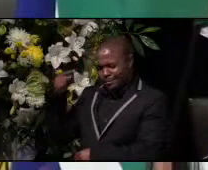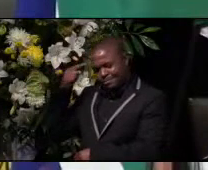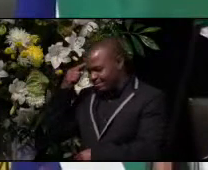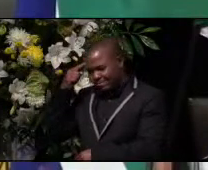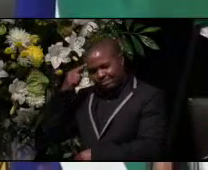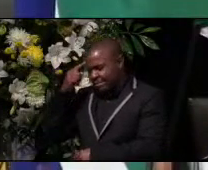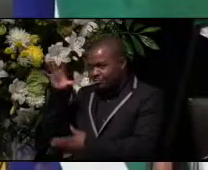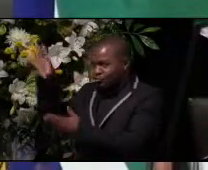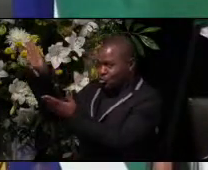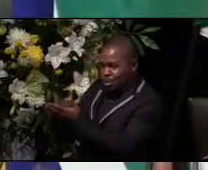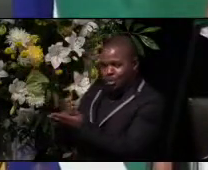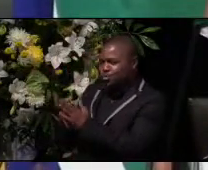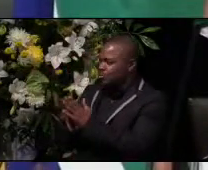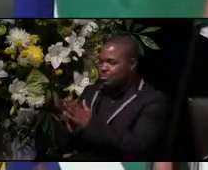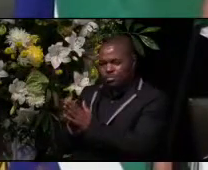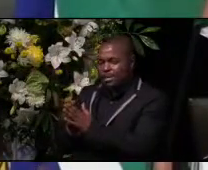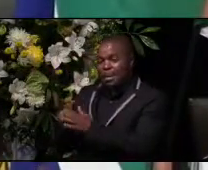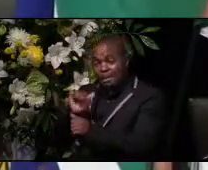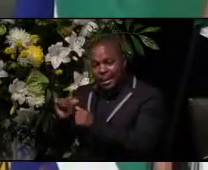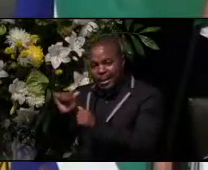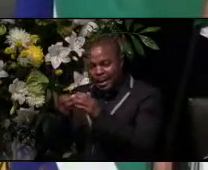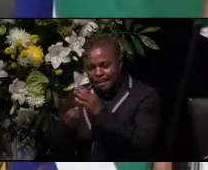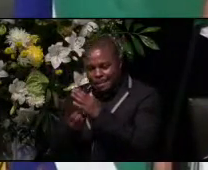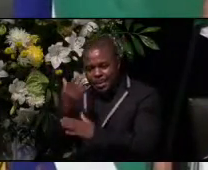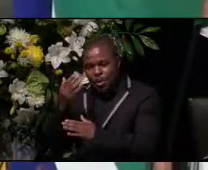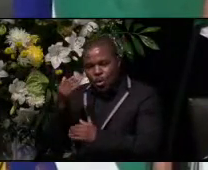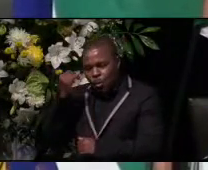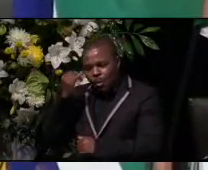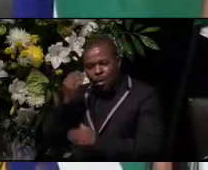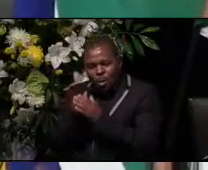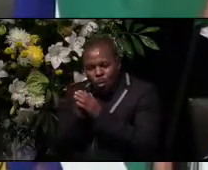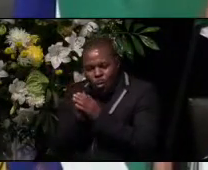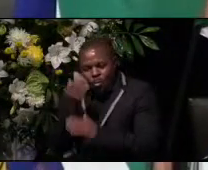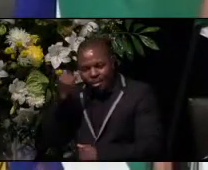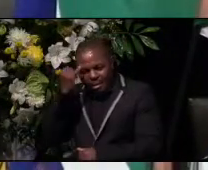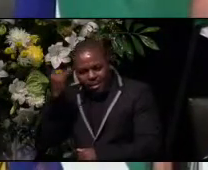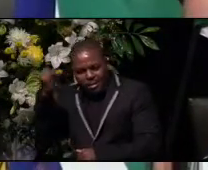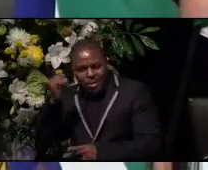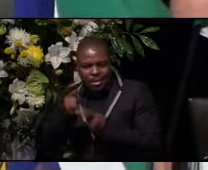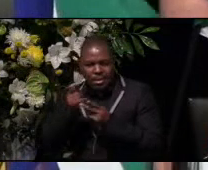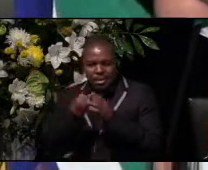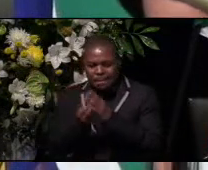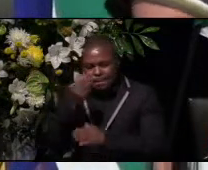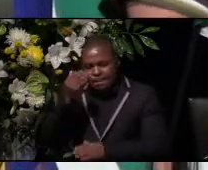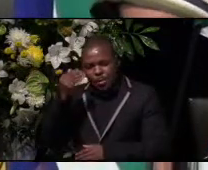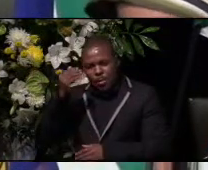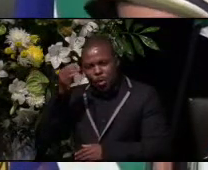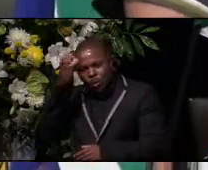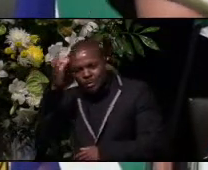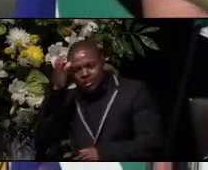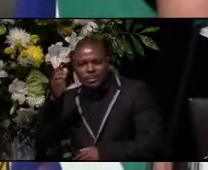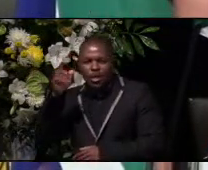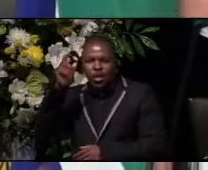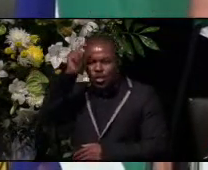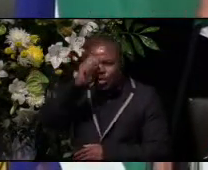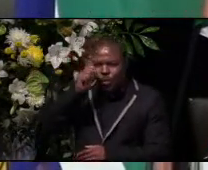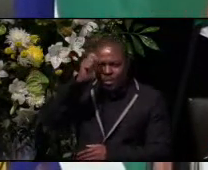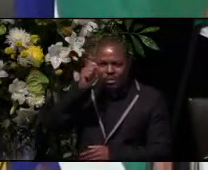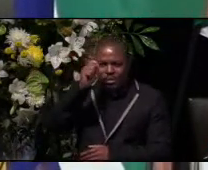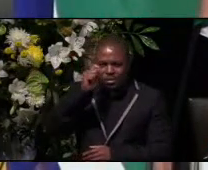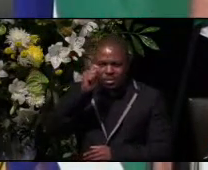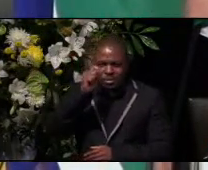ideas help to develop Concepts and theories around our